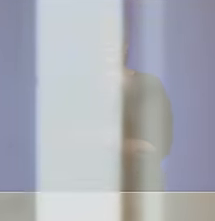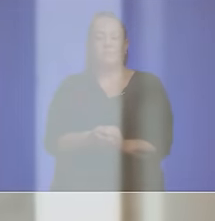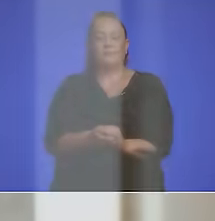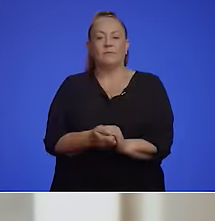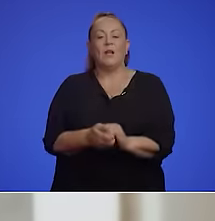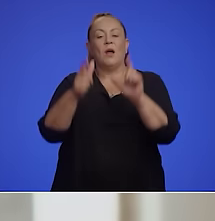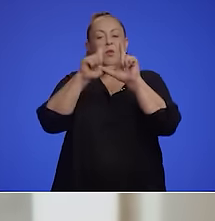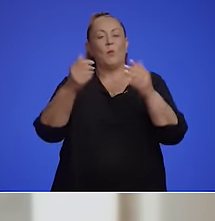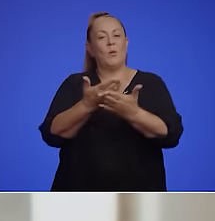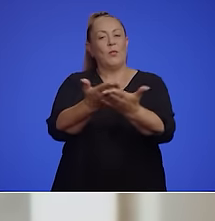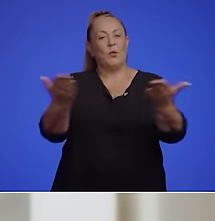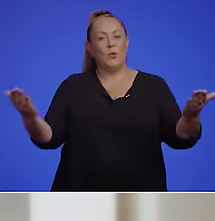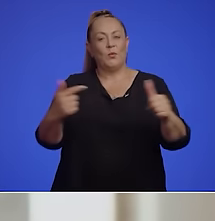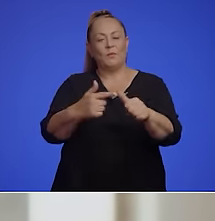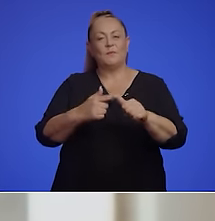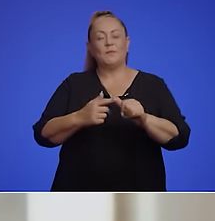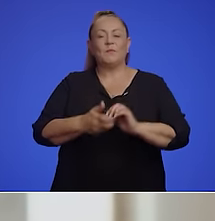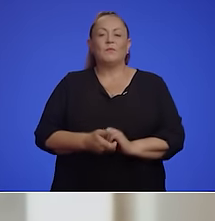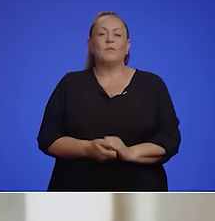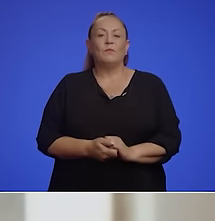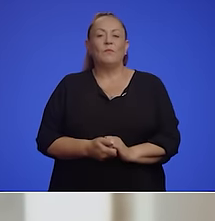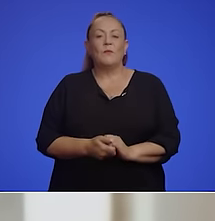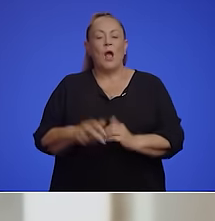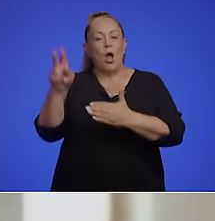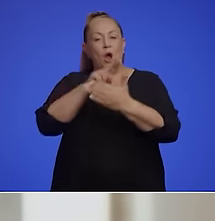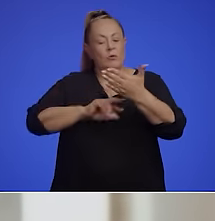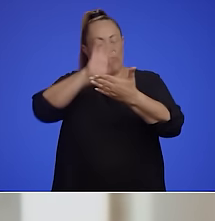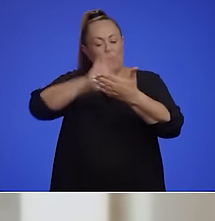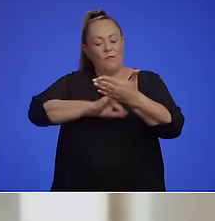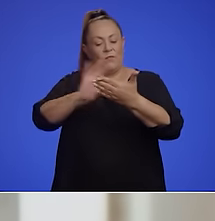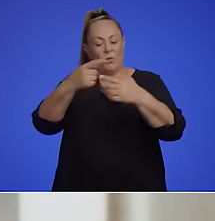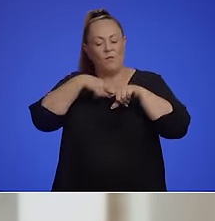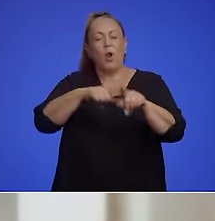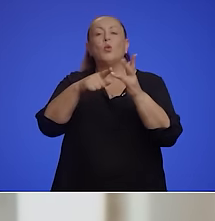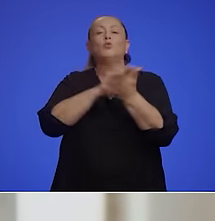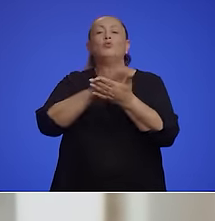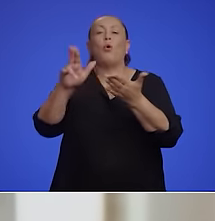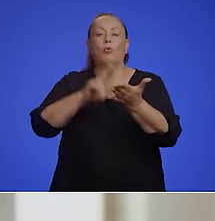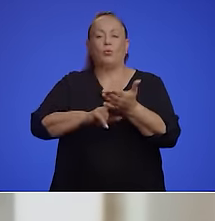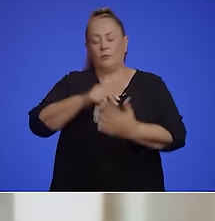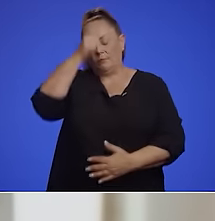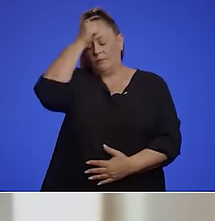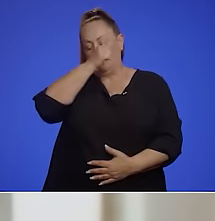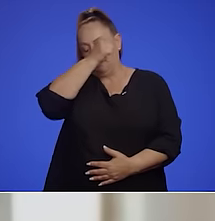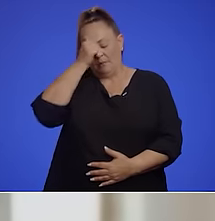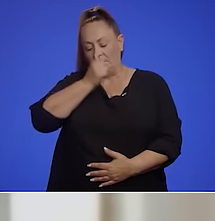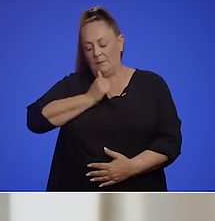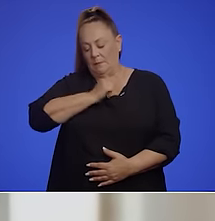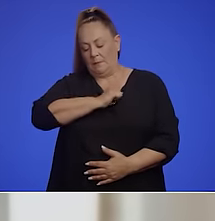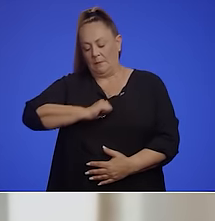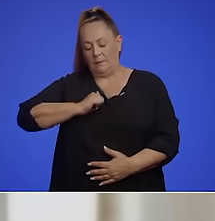The Lord be with you. And with your spirit. We're reading from the Holy Gospel according to John. Glory to you, Lord.